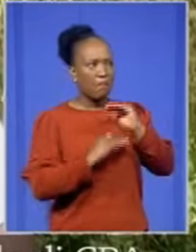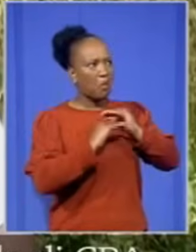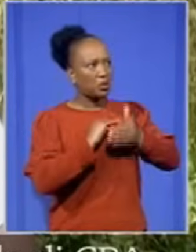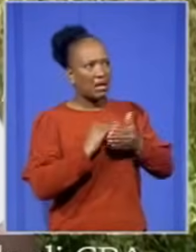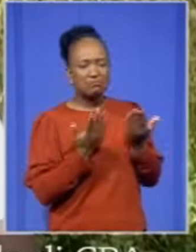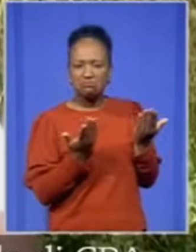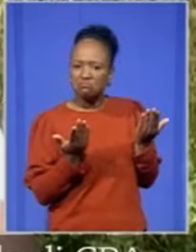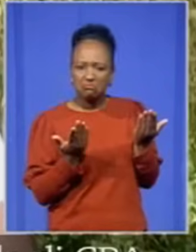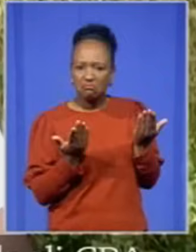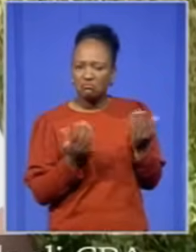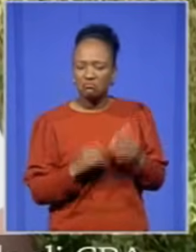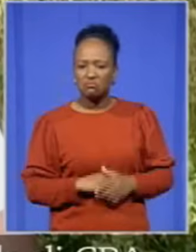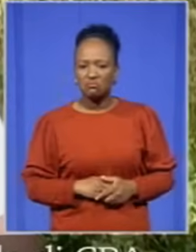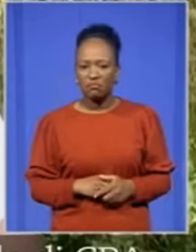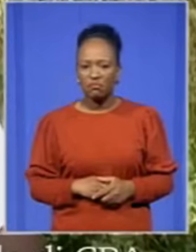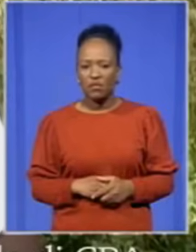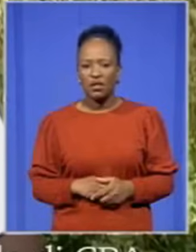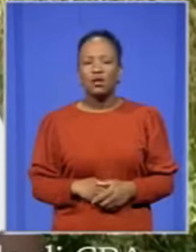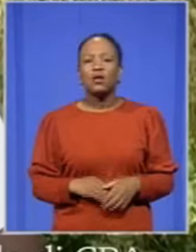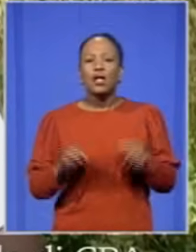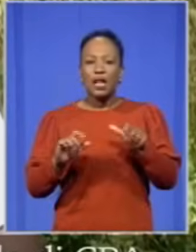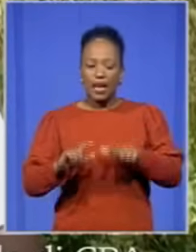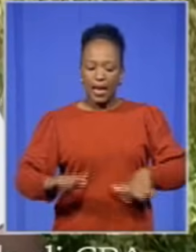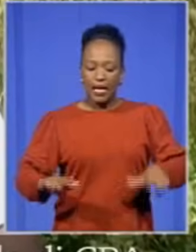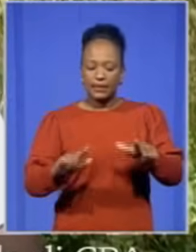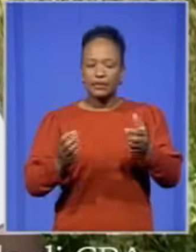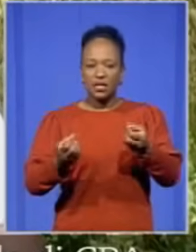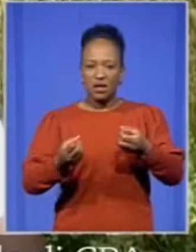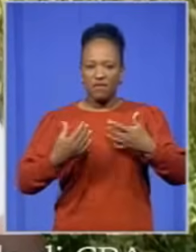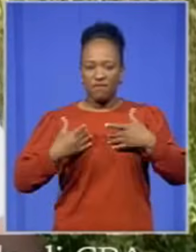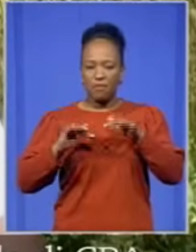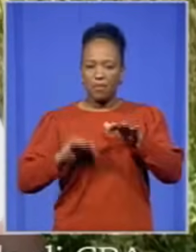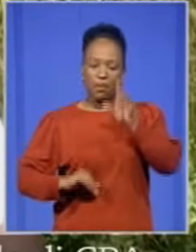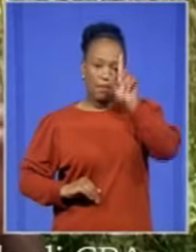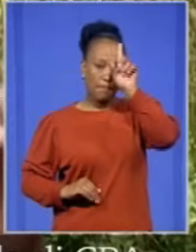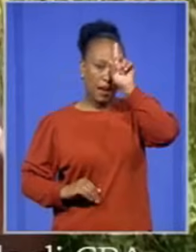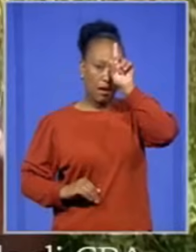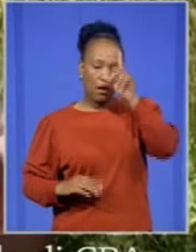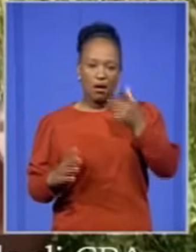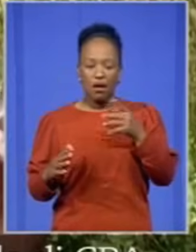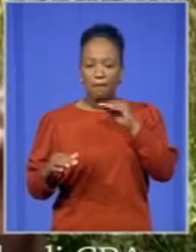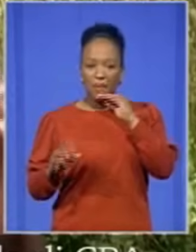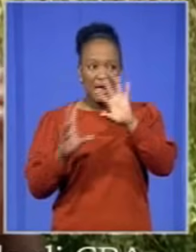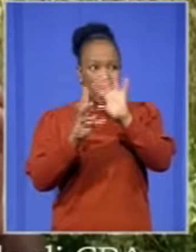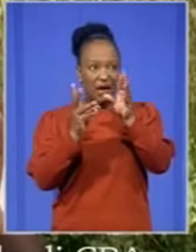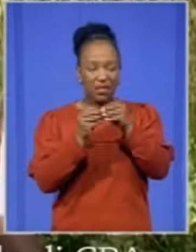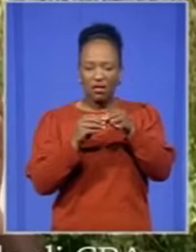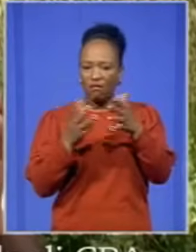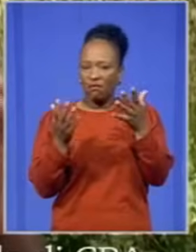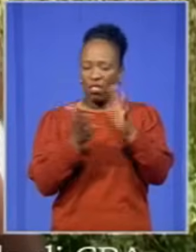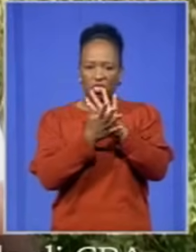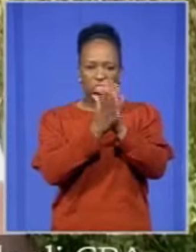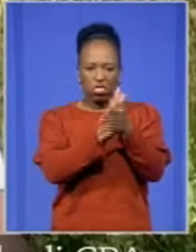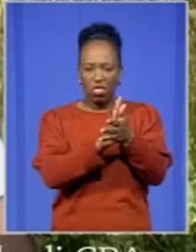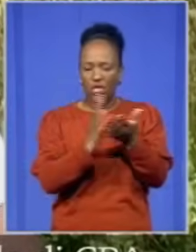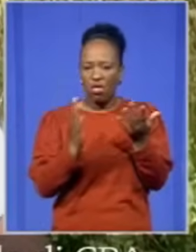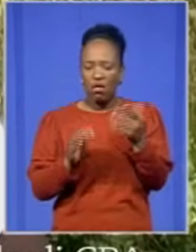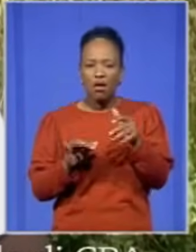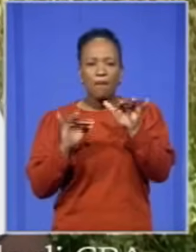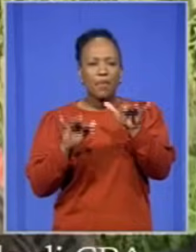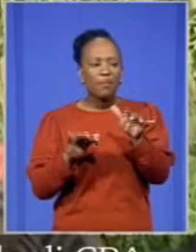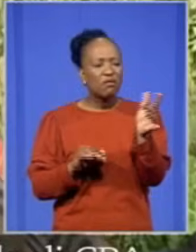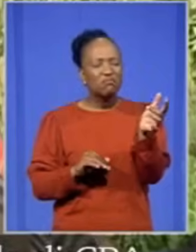lefatshe le fiwa rona batho ba bantsho go bo go feletsa go phatleletse sengwe le sengwe ke go tsenya batho ba iseng bone